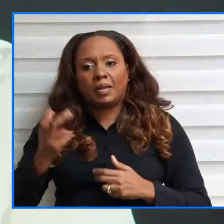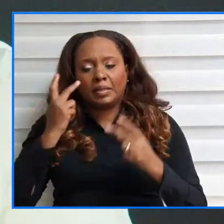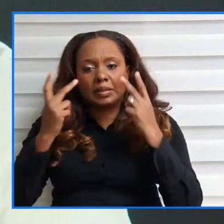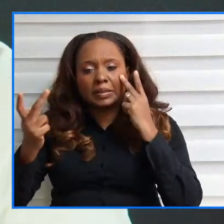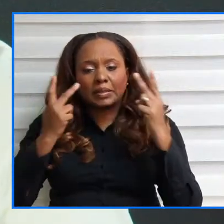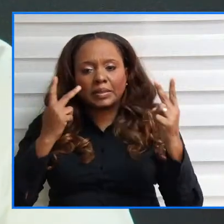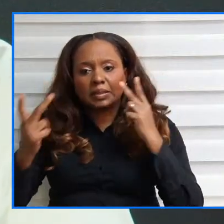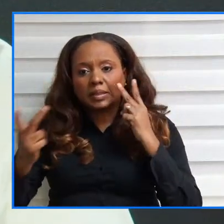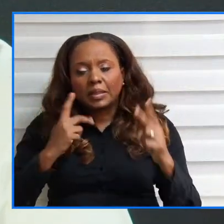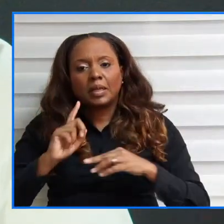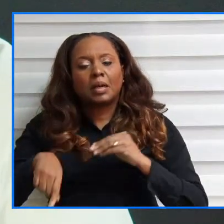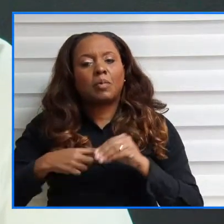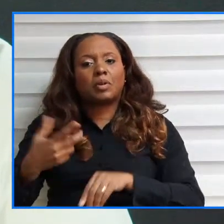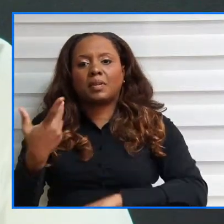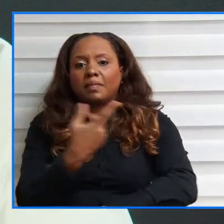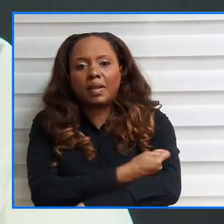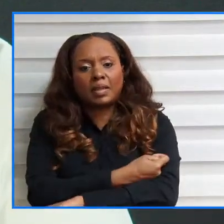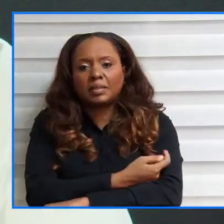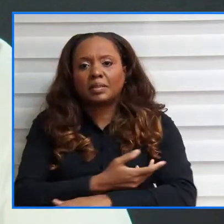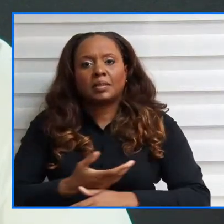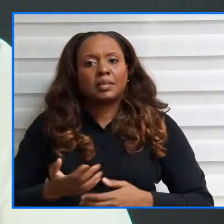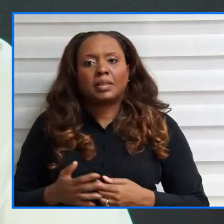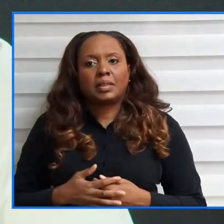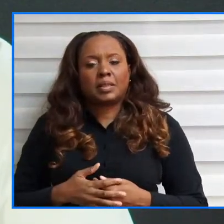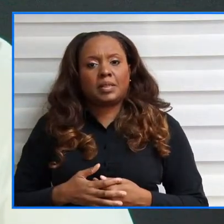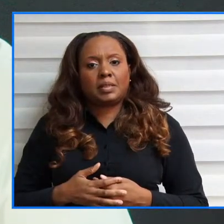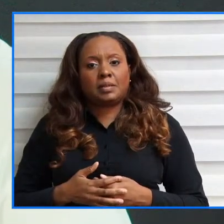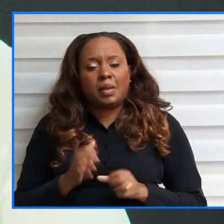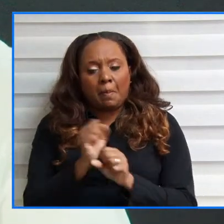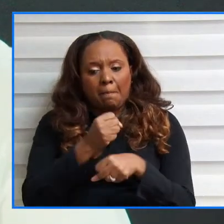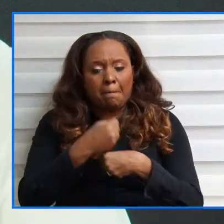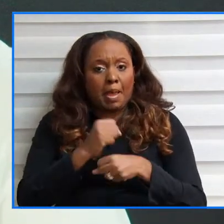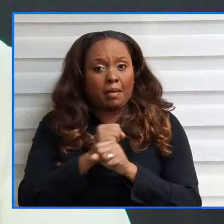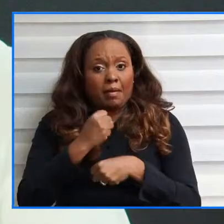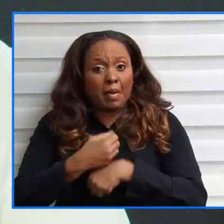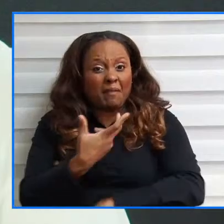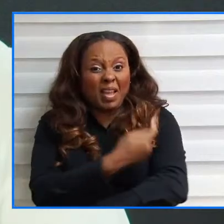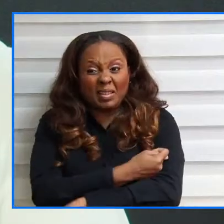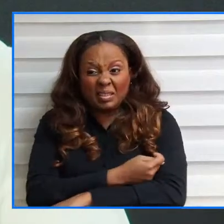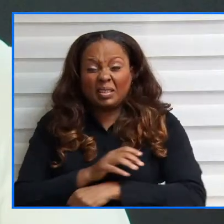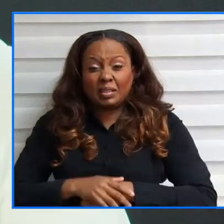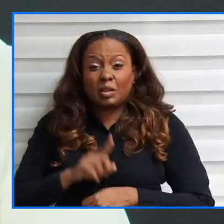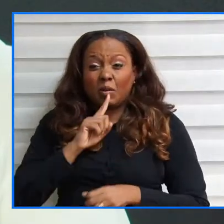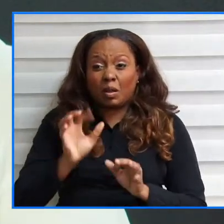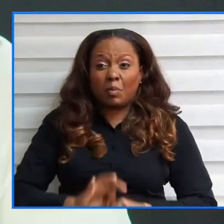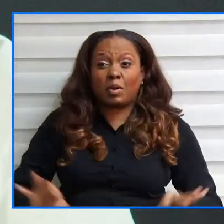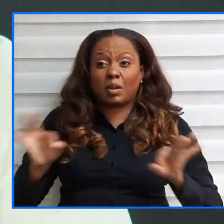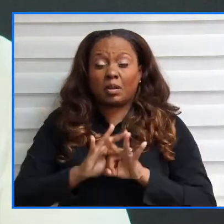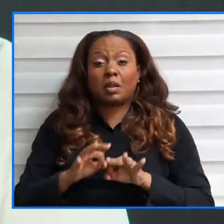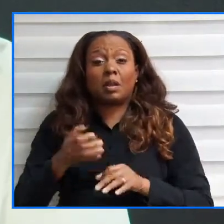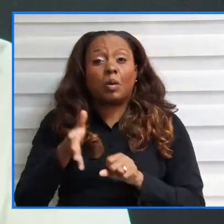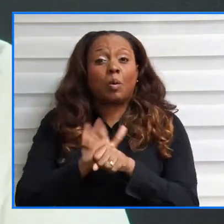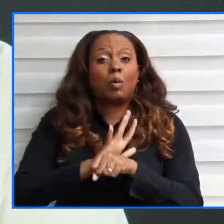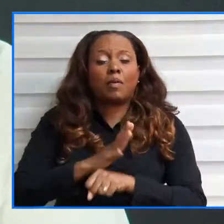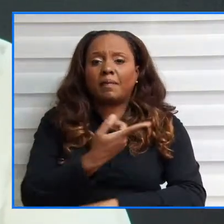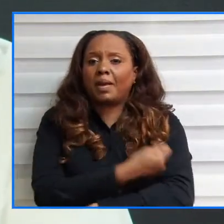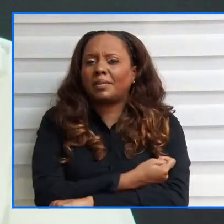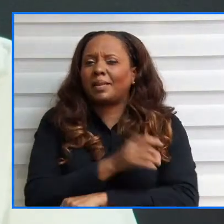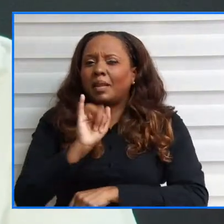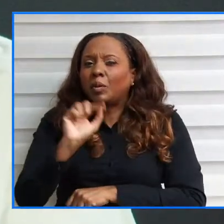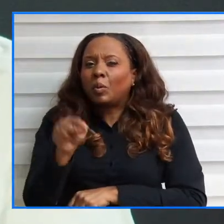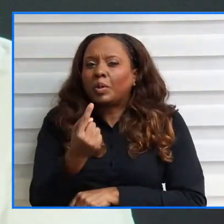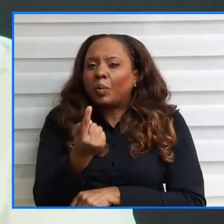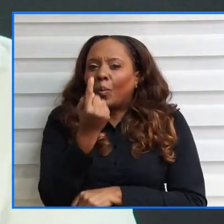vaccine manufacturing entity that Rwanda is establishing, recognizing that the vaccine for COVID is just but one